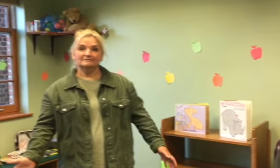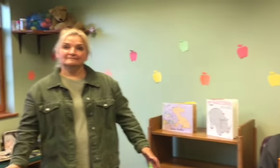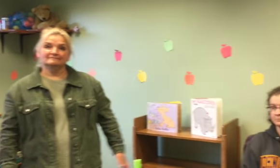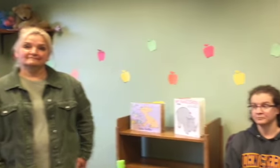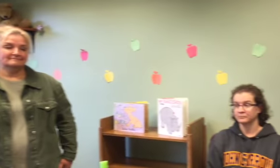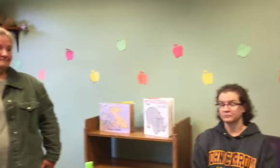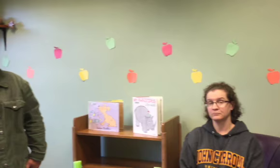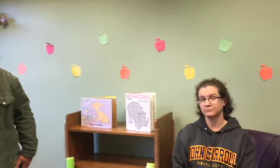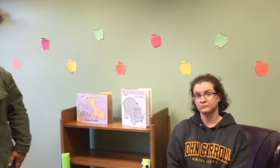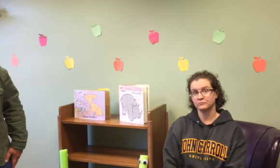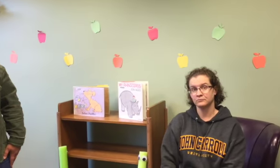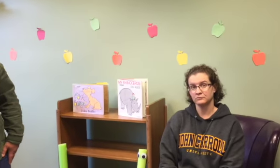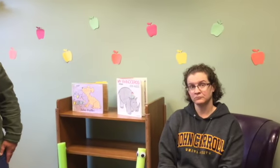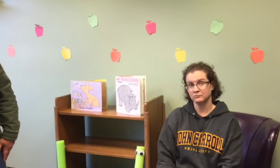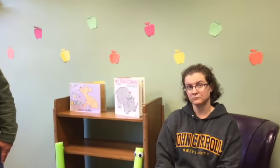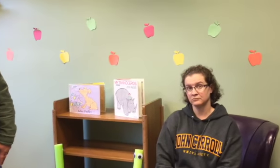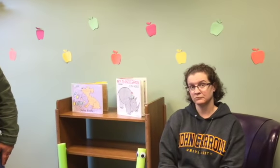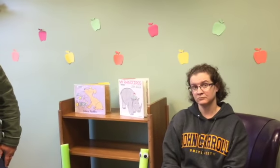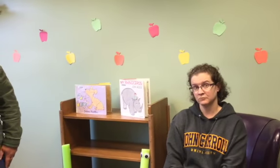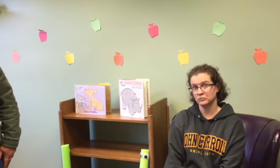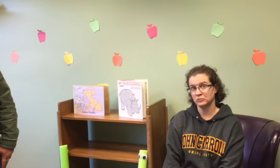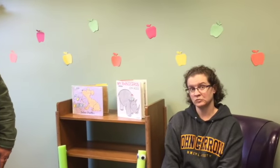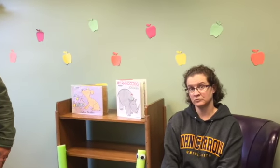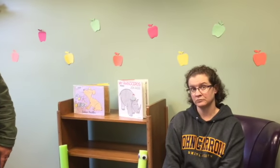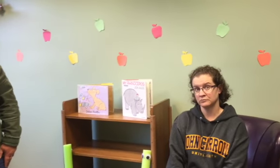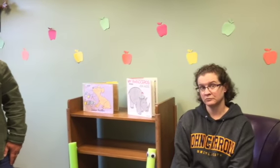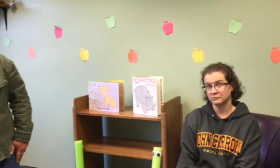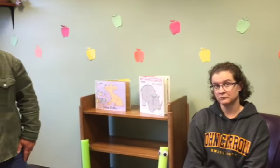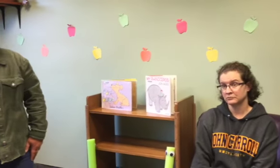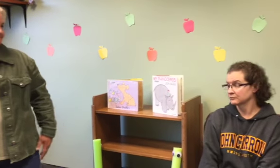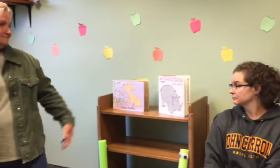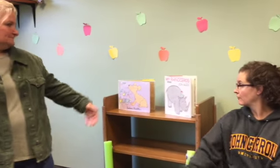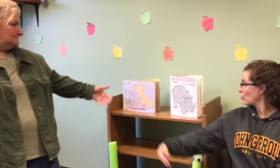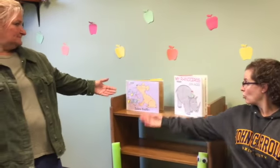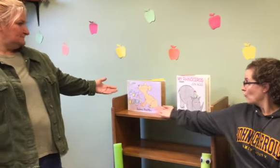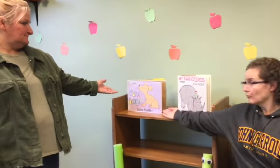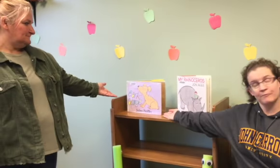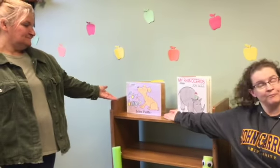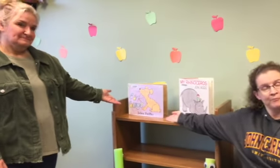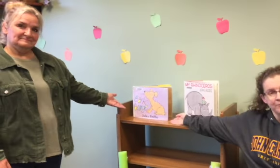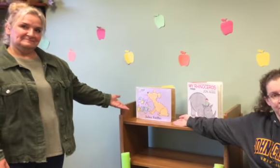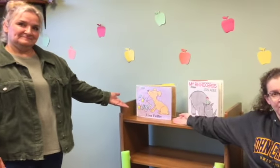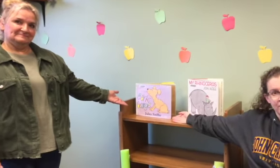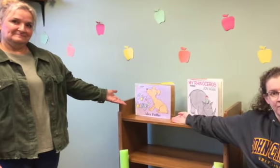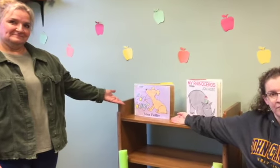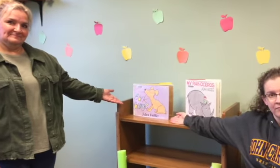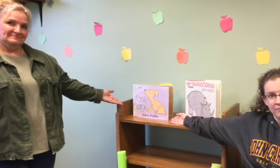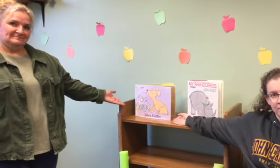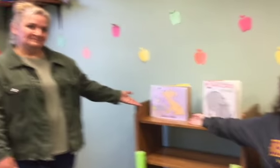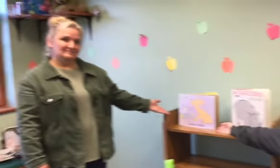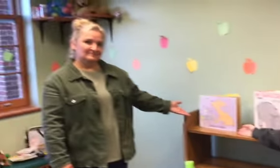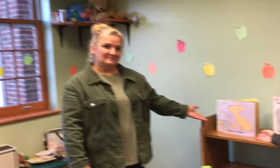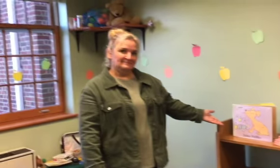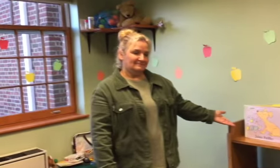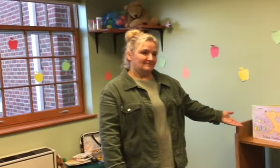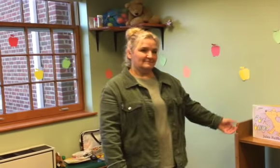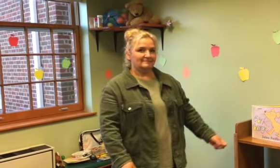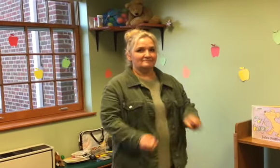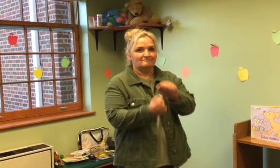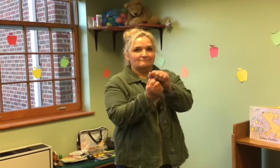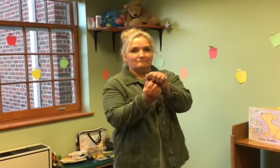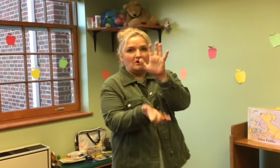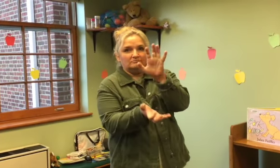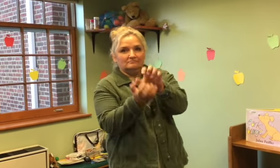book. Which the first book, when we come back, is going to be Bark. George, show me Bark